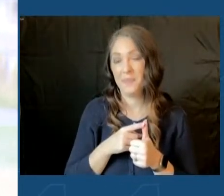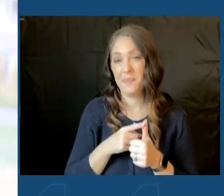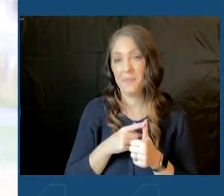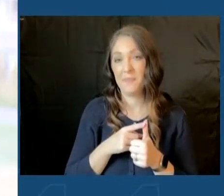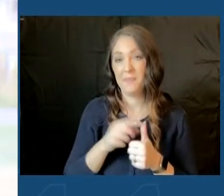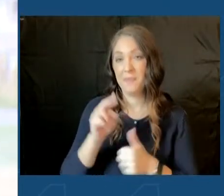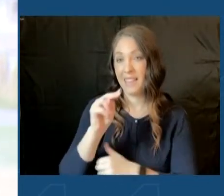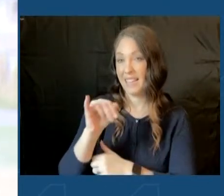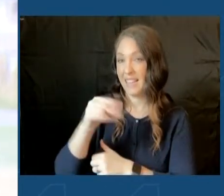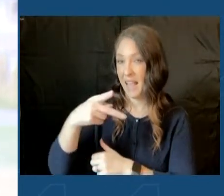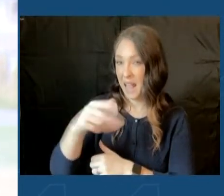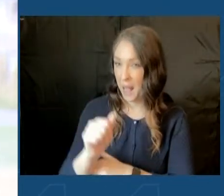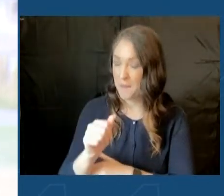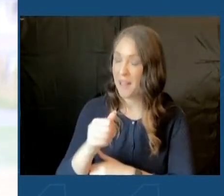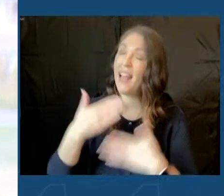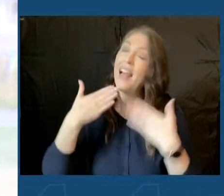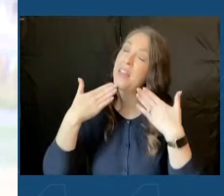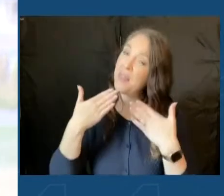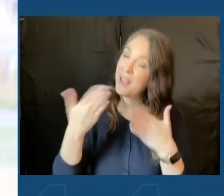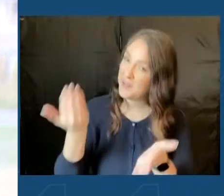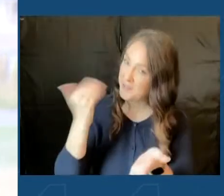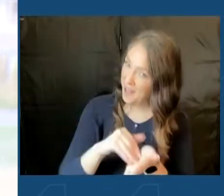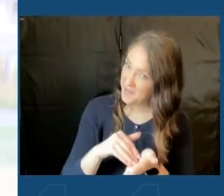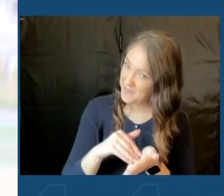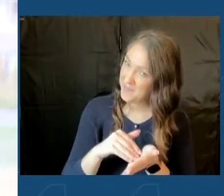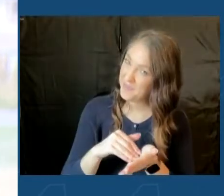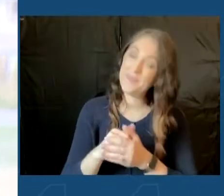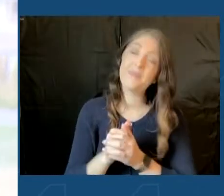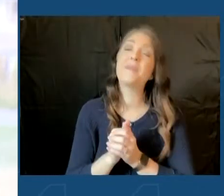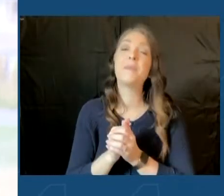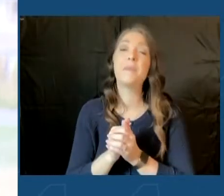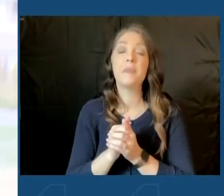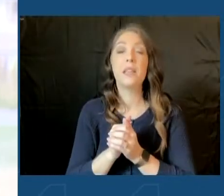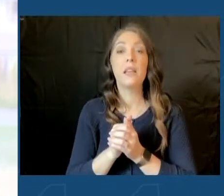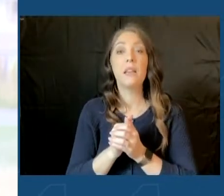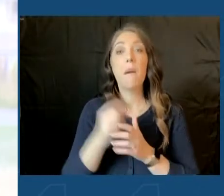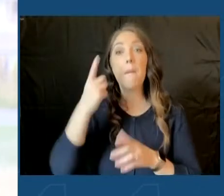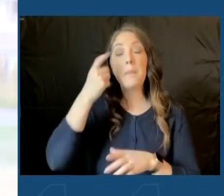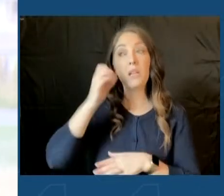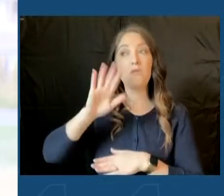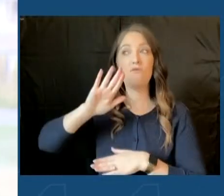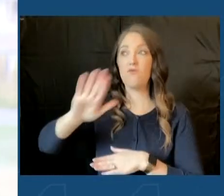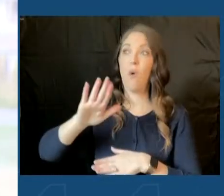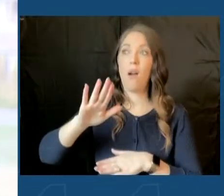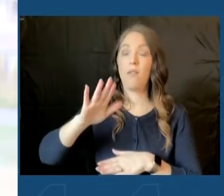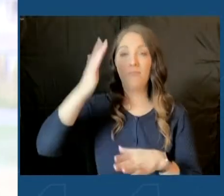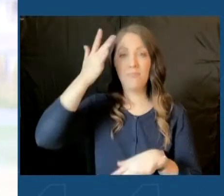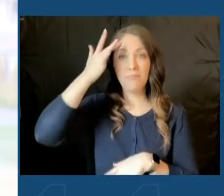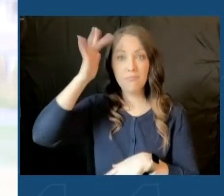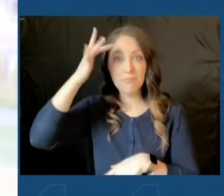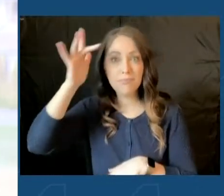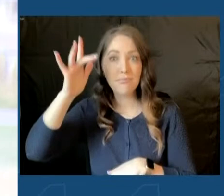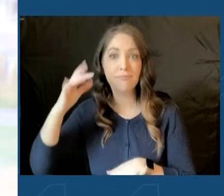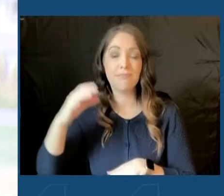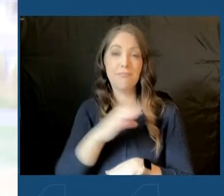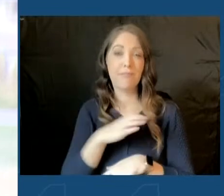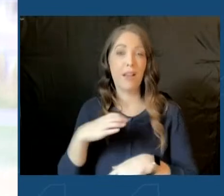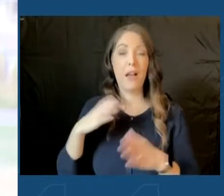NYPA, thank you once again. Because of the brilliance of Congressman Higgin years ago